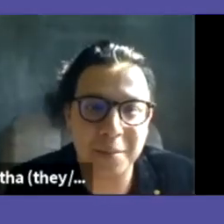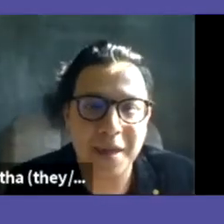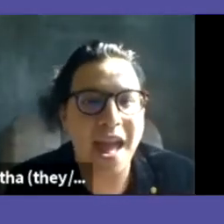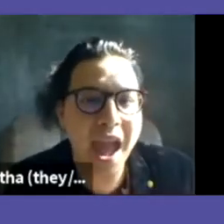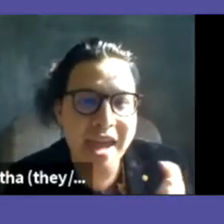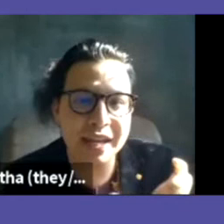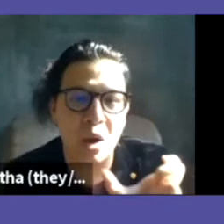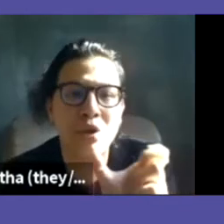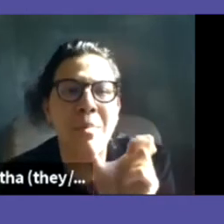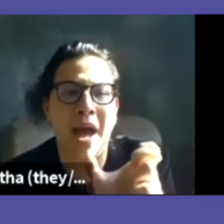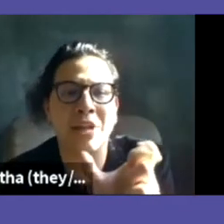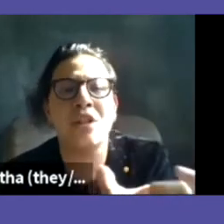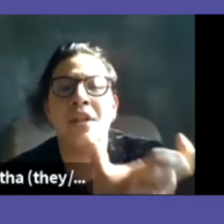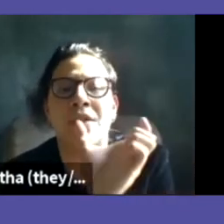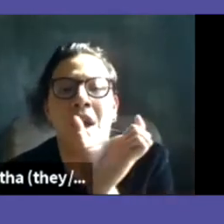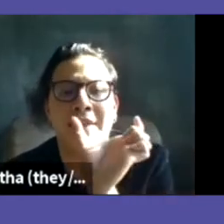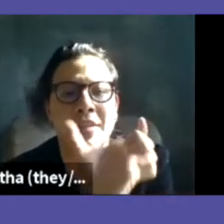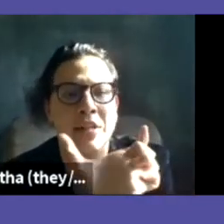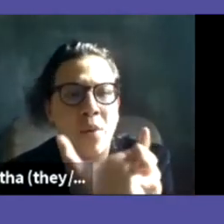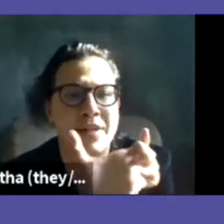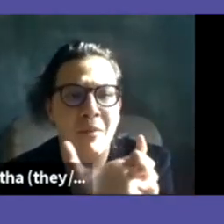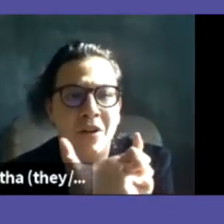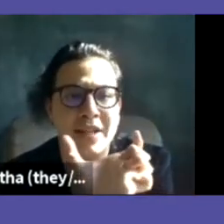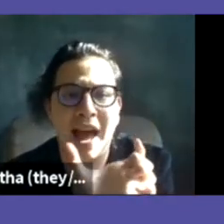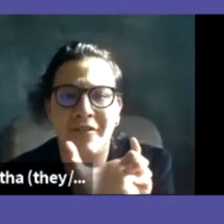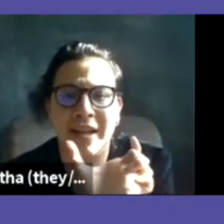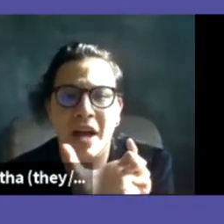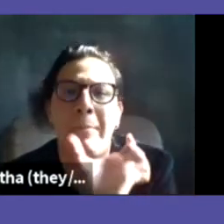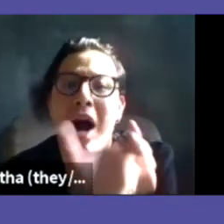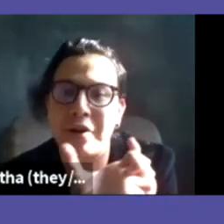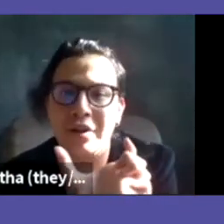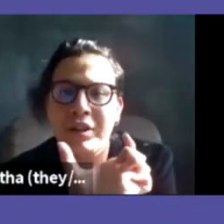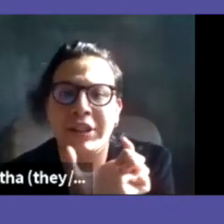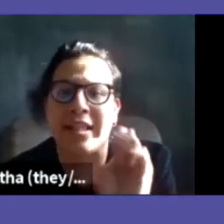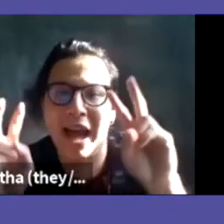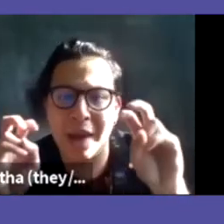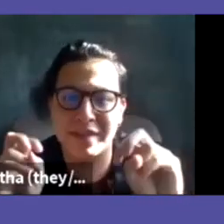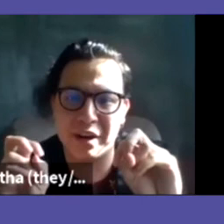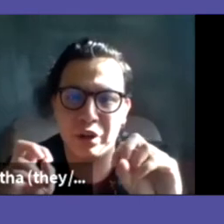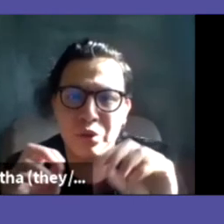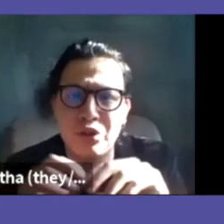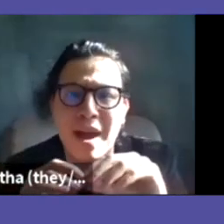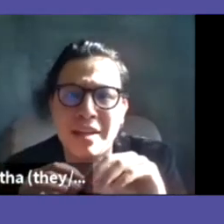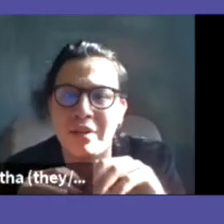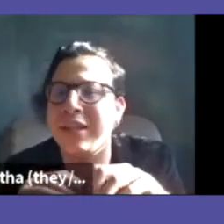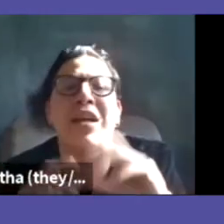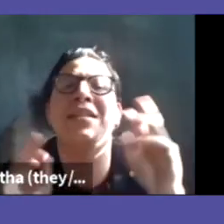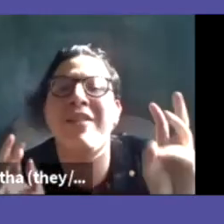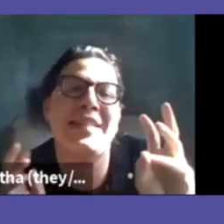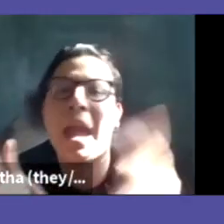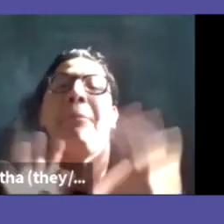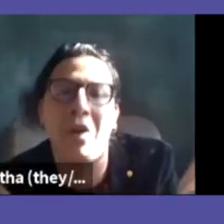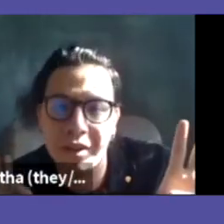Awesome. Erika, would you mind, just because I think it's always helpful to have like a model, just like a hypothetical, would you mind giving